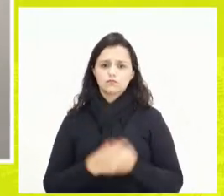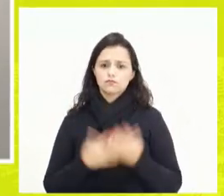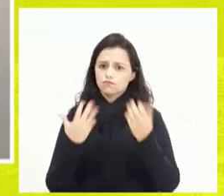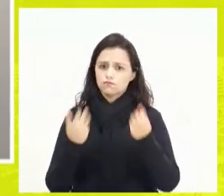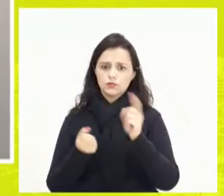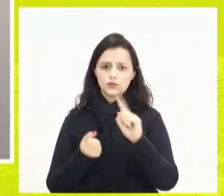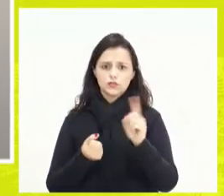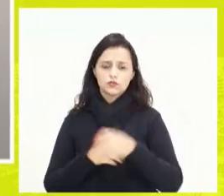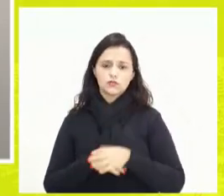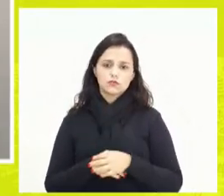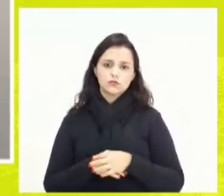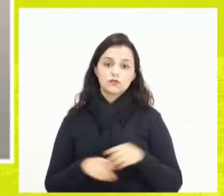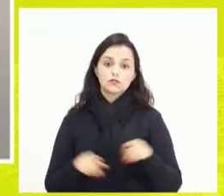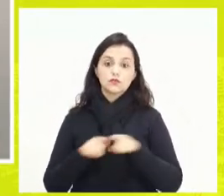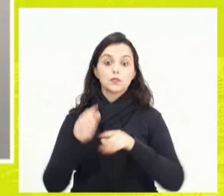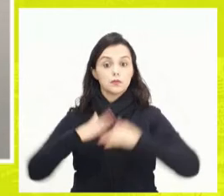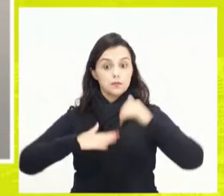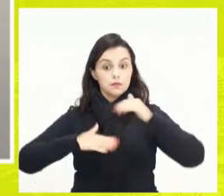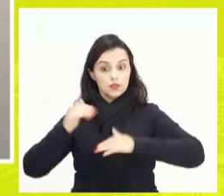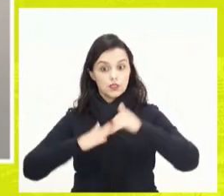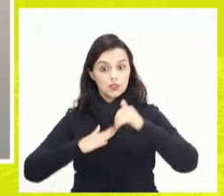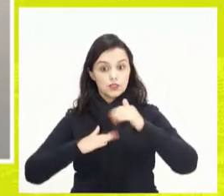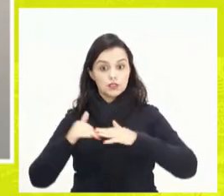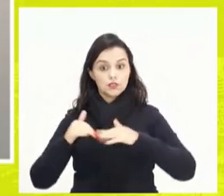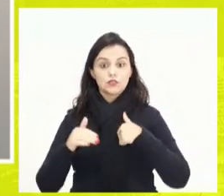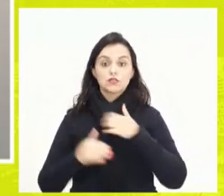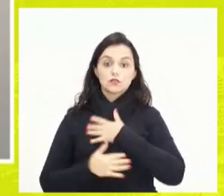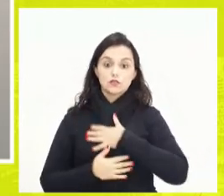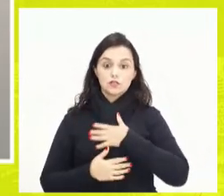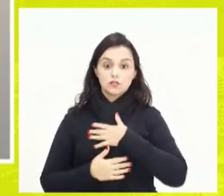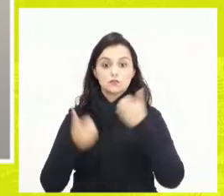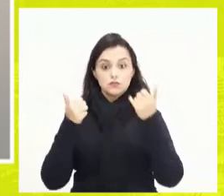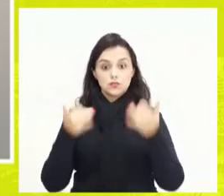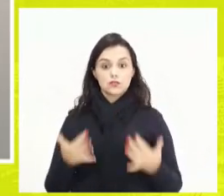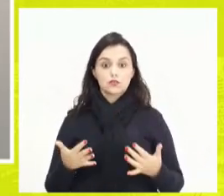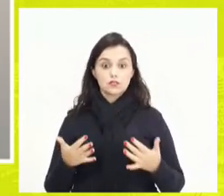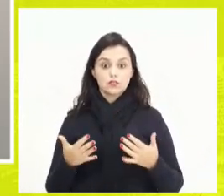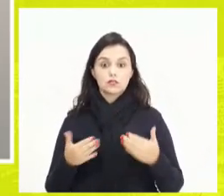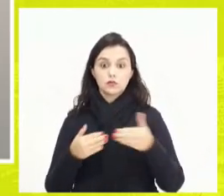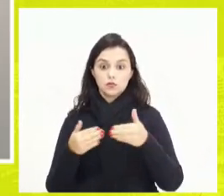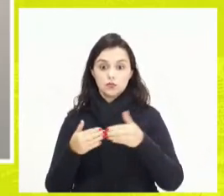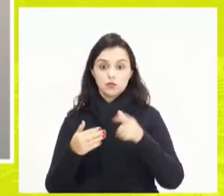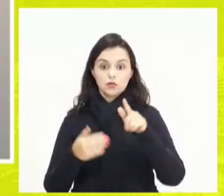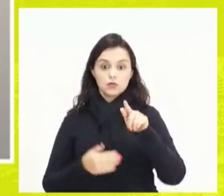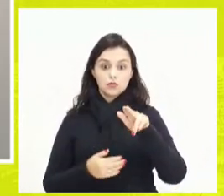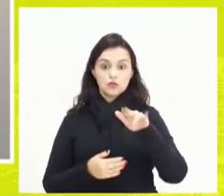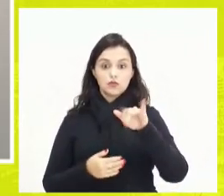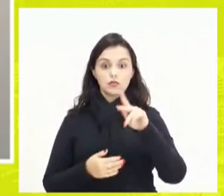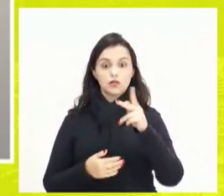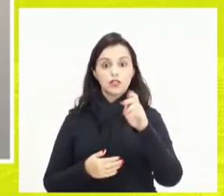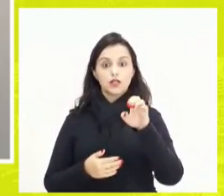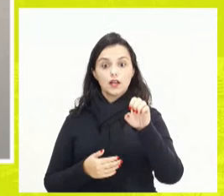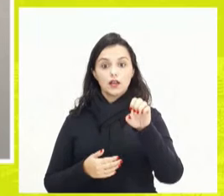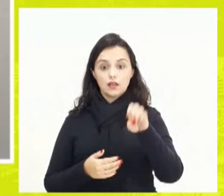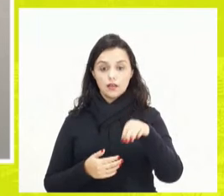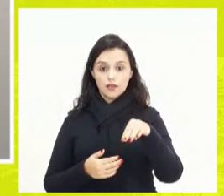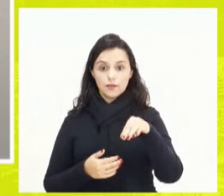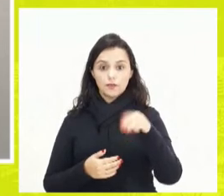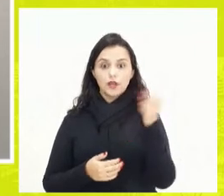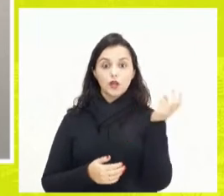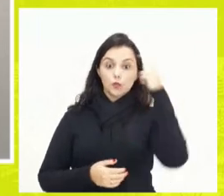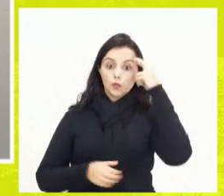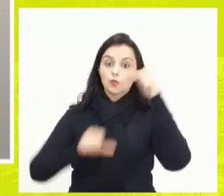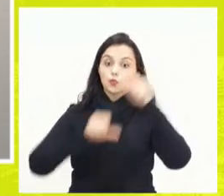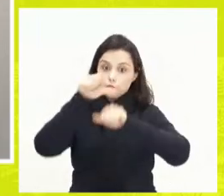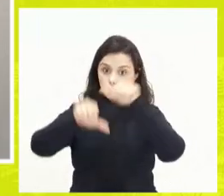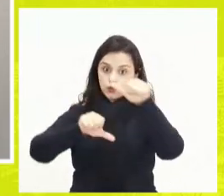all the practices they go back to what it was before i agree with glenn when he talks about a change of culture the culture must